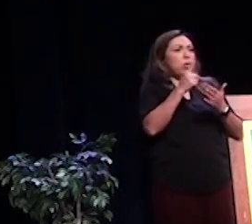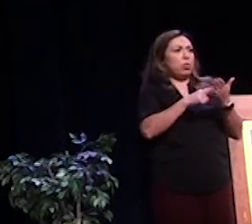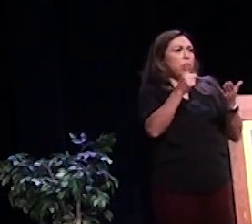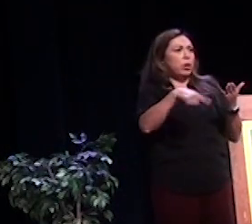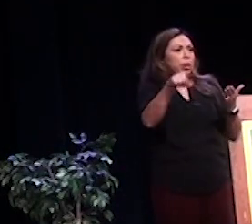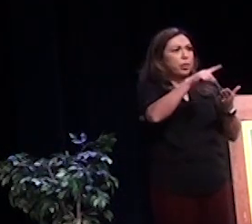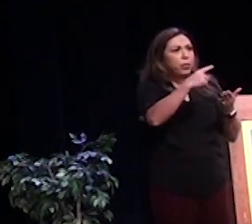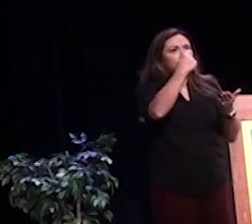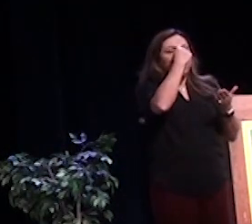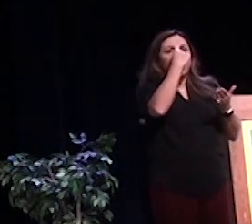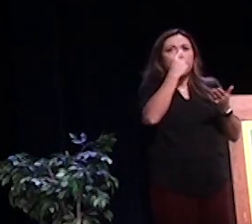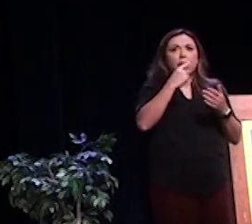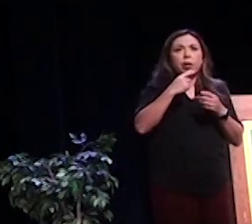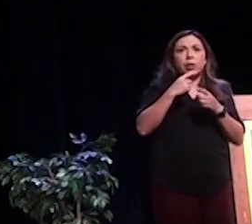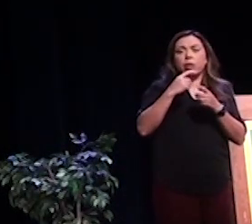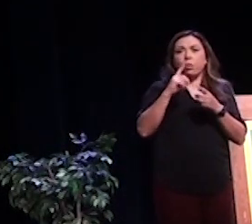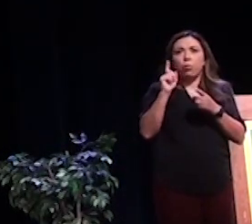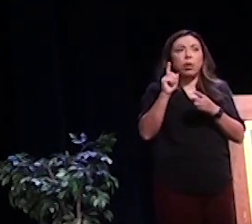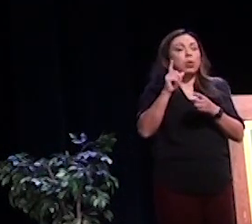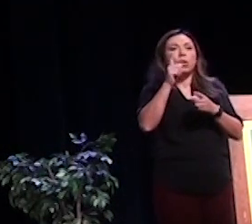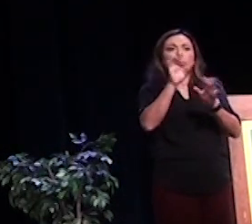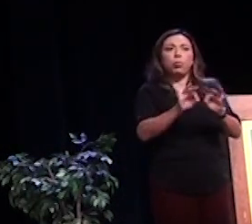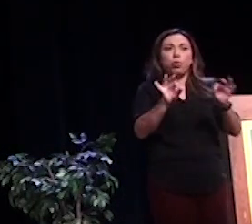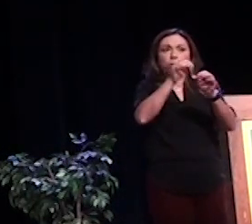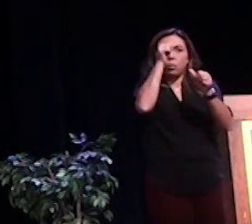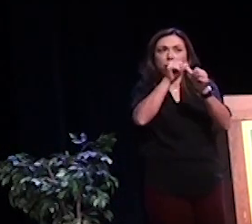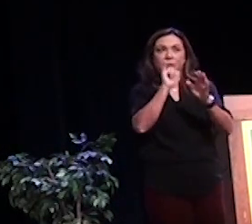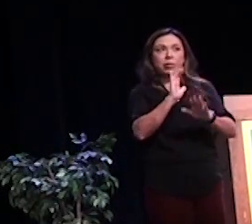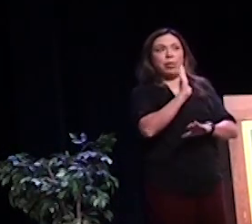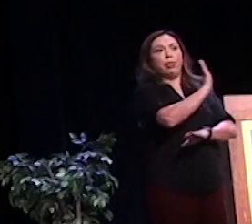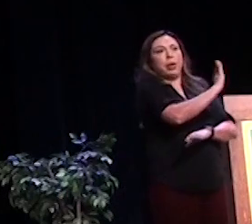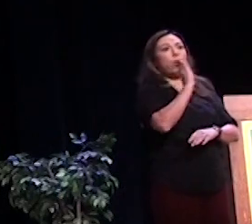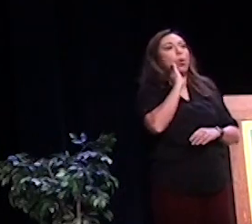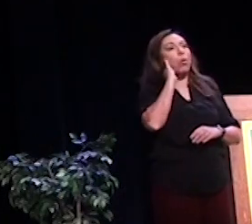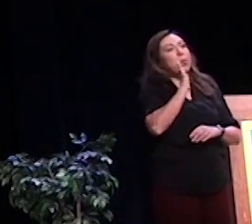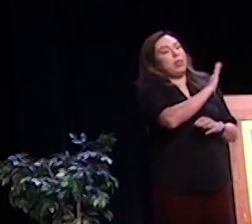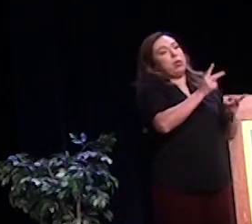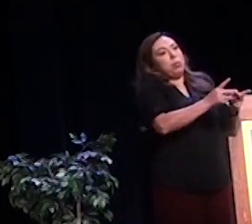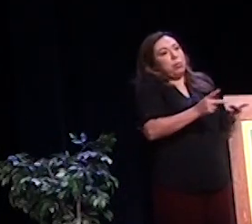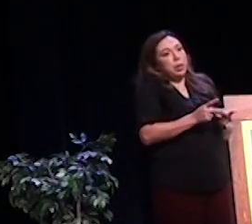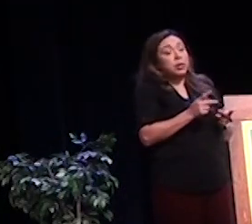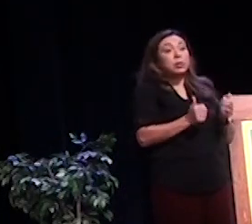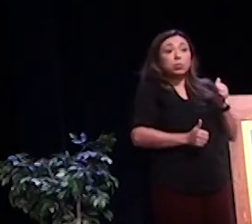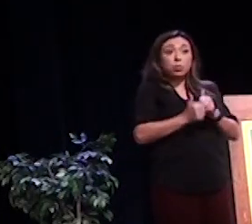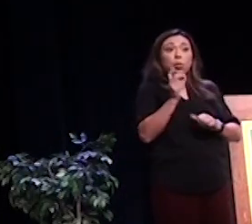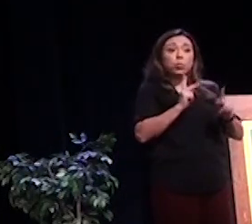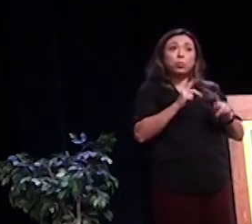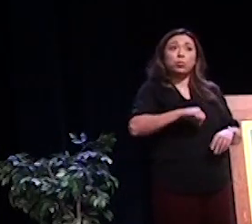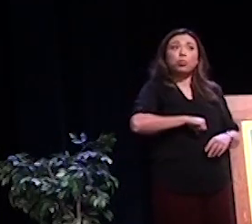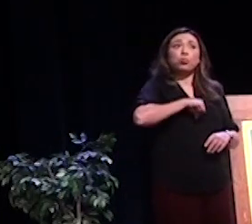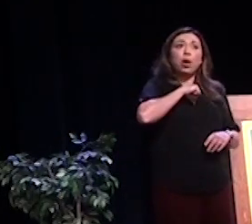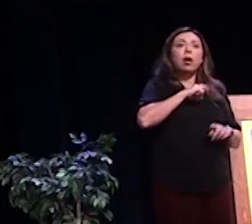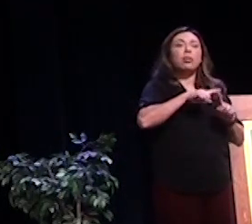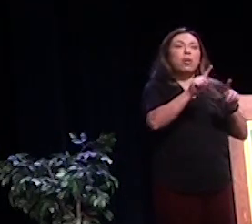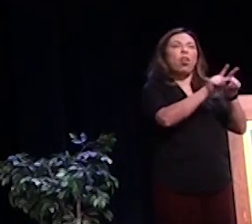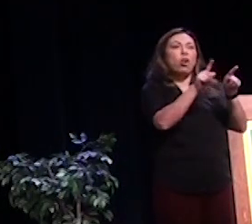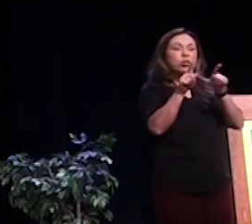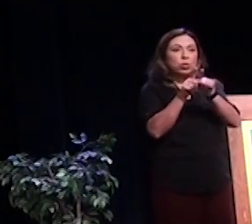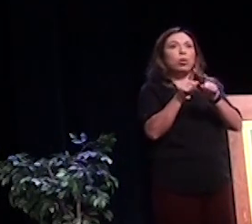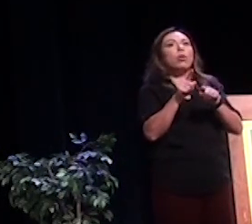people live. It's important to remember that's their home and it's their place. And most people are very proud of it, but also the stigma keeps